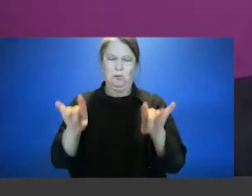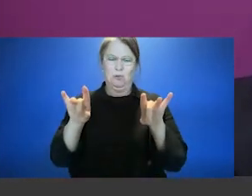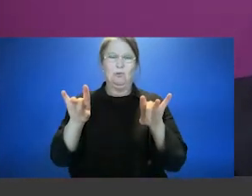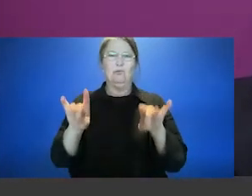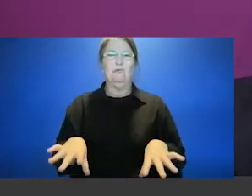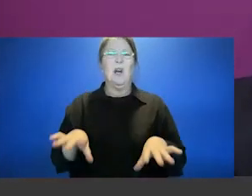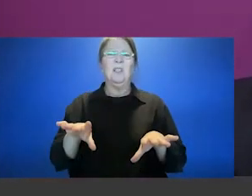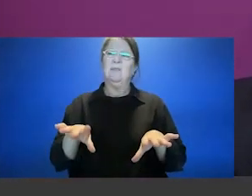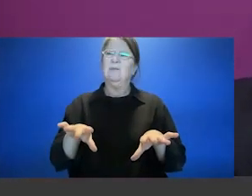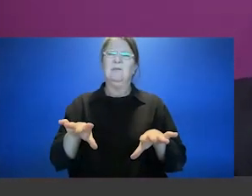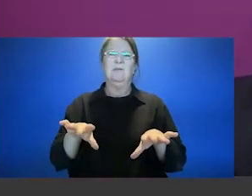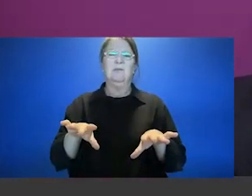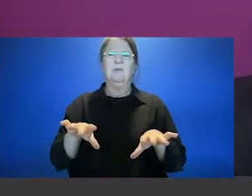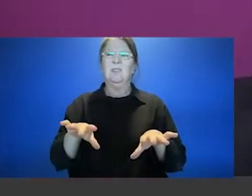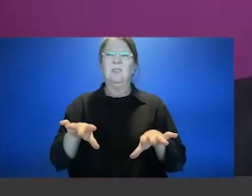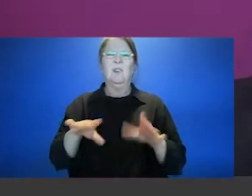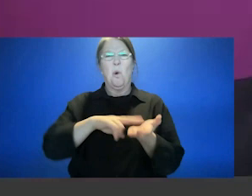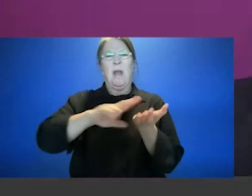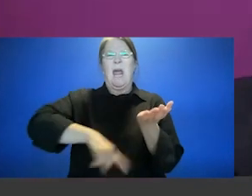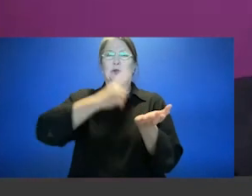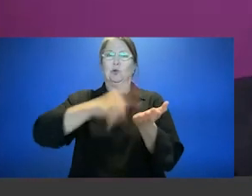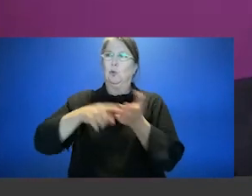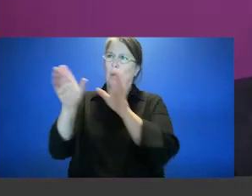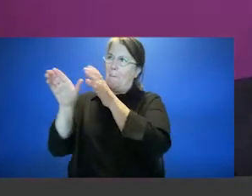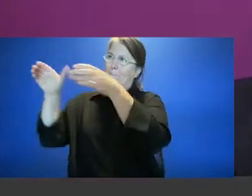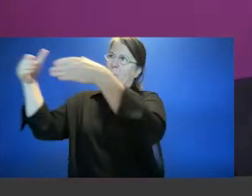out of the IBAC jurisdiction, and therefore we would not